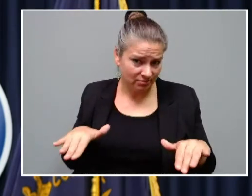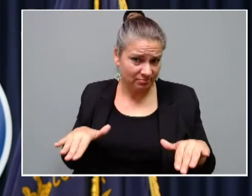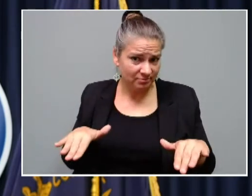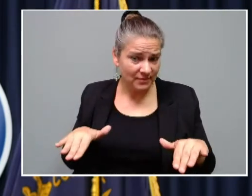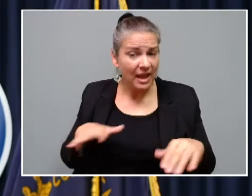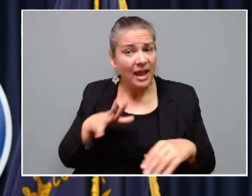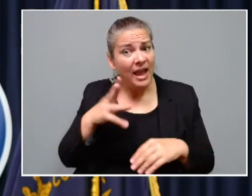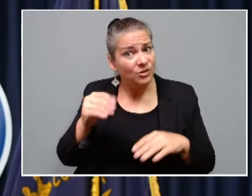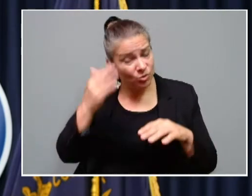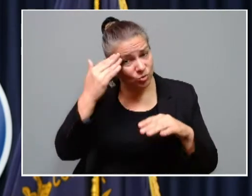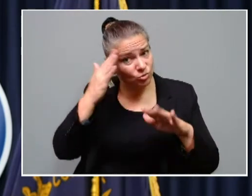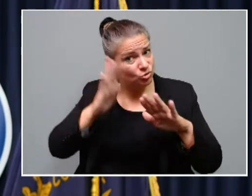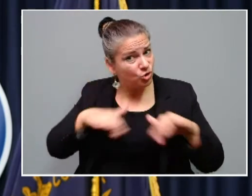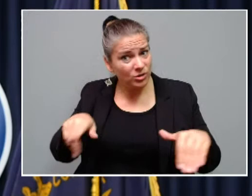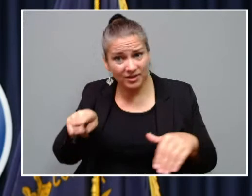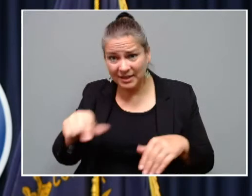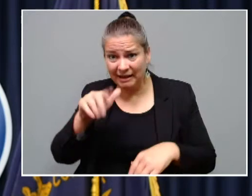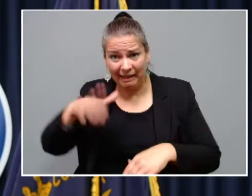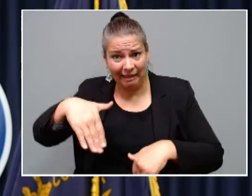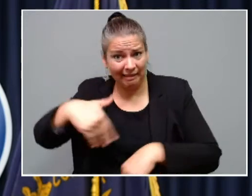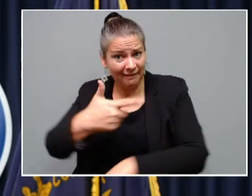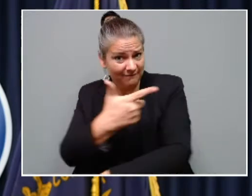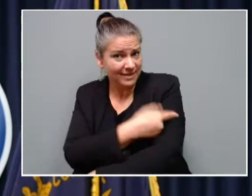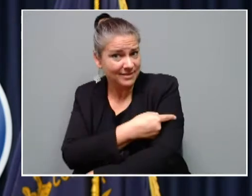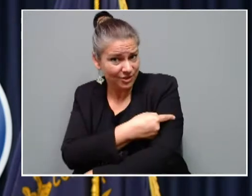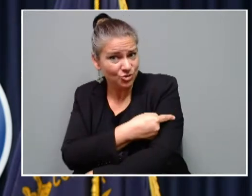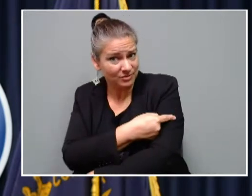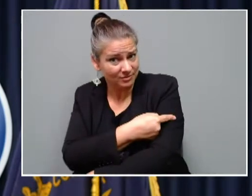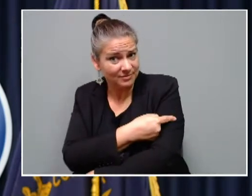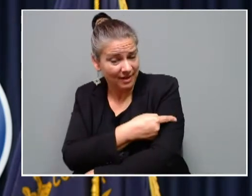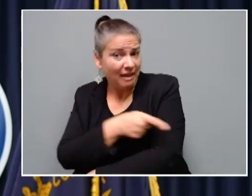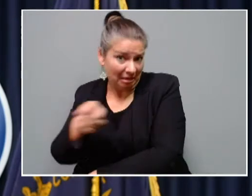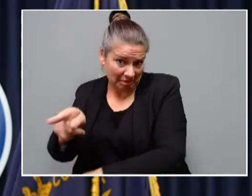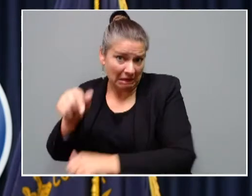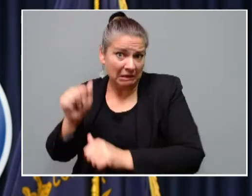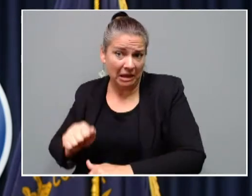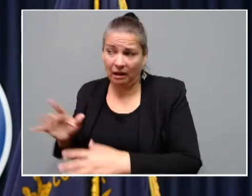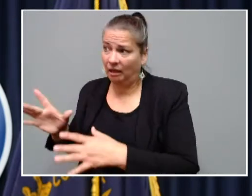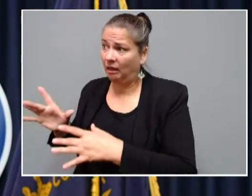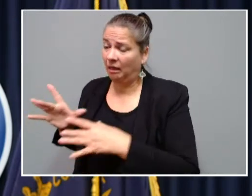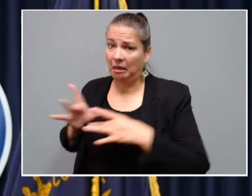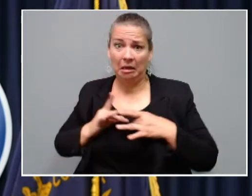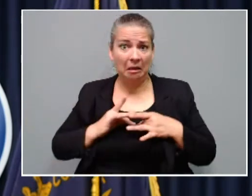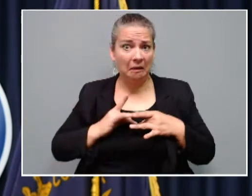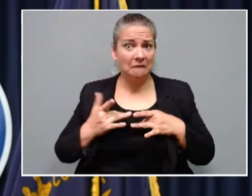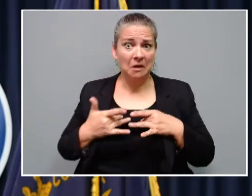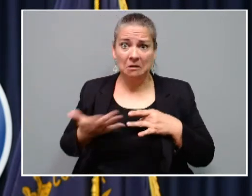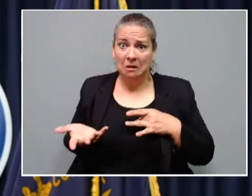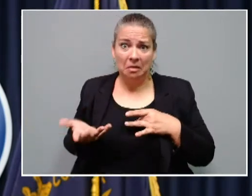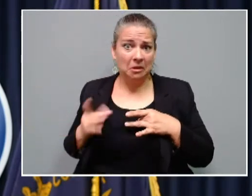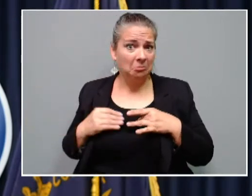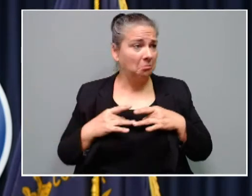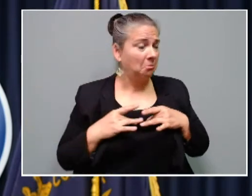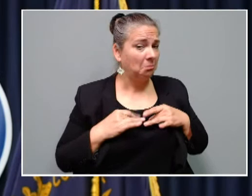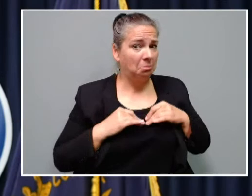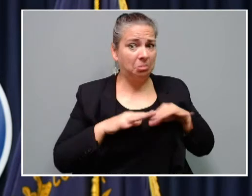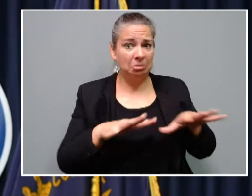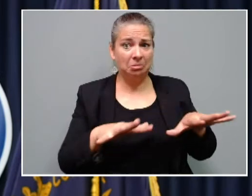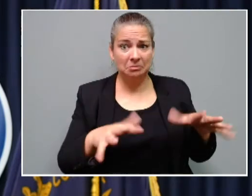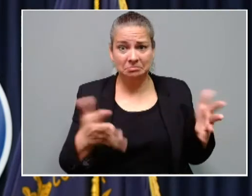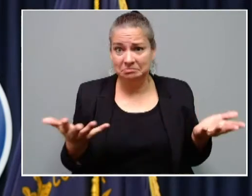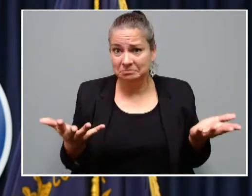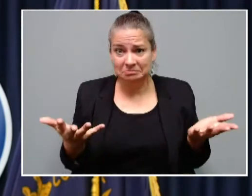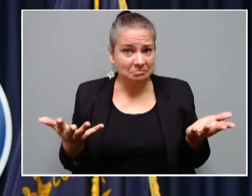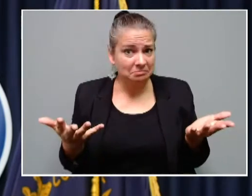unvaccinated primarily would be the ones that could have absolutely no symptoms and pose a risk to you, whether